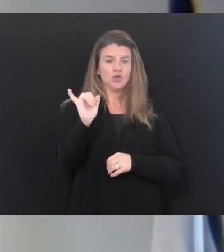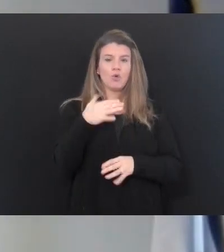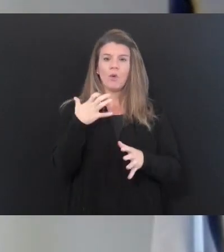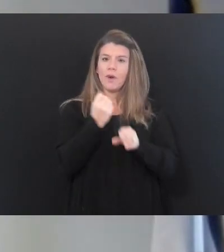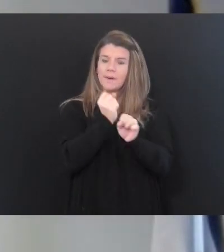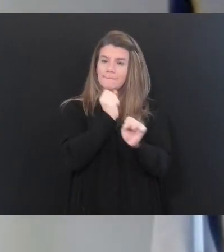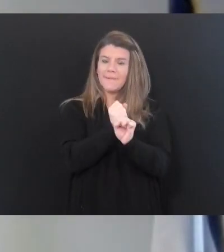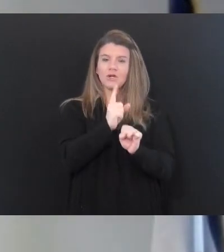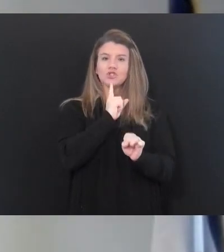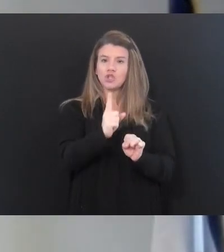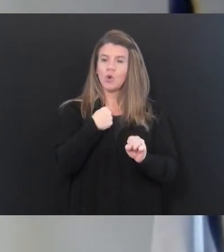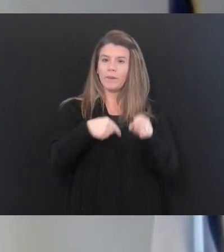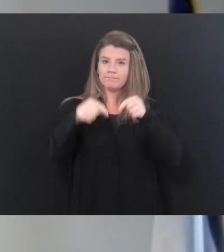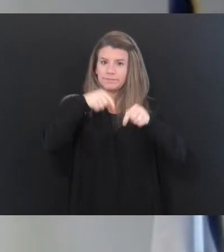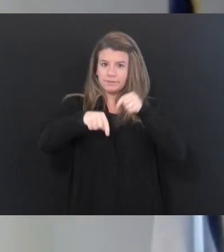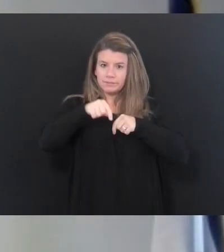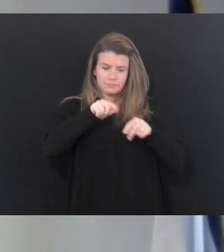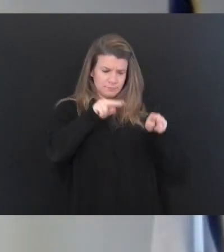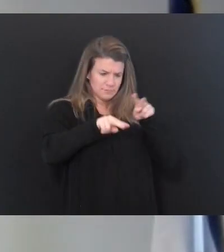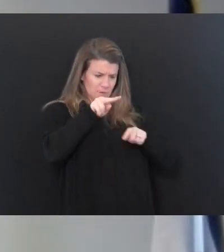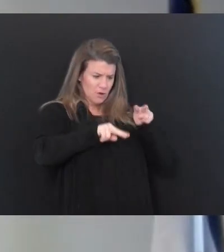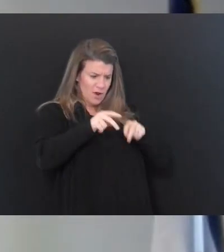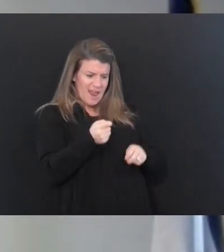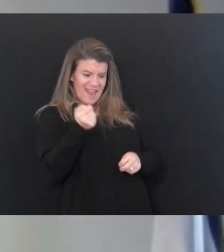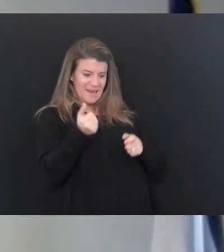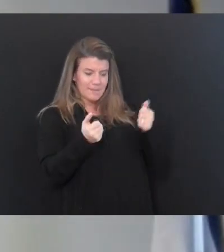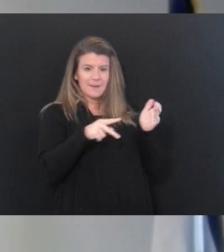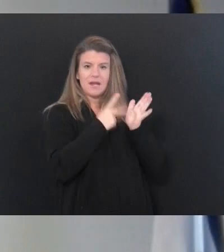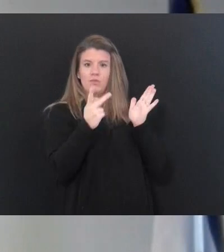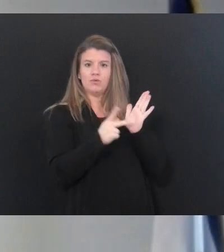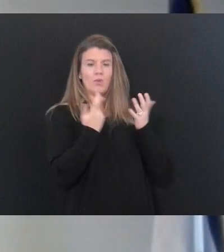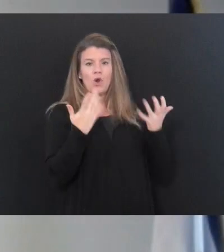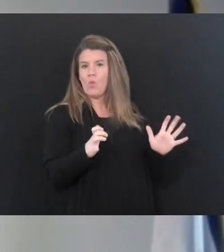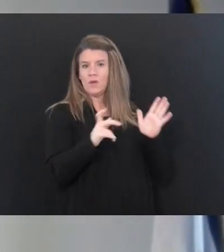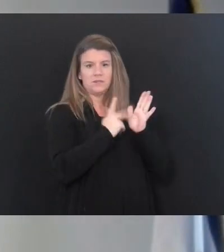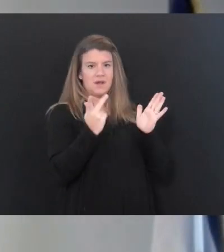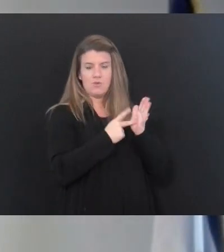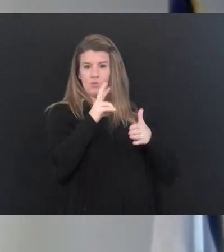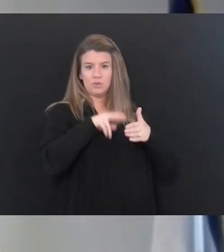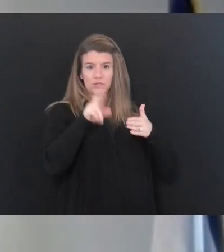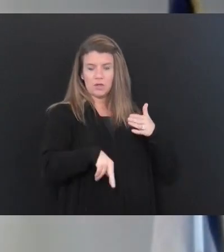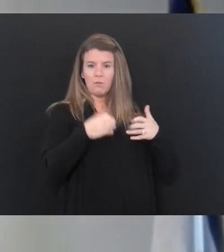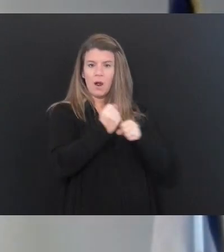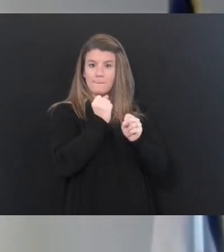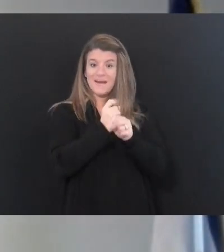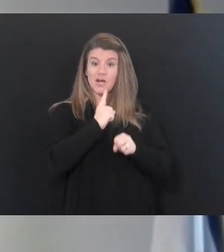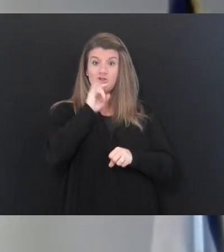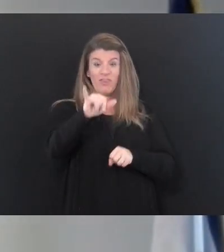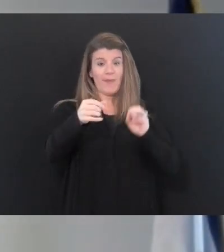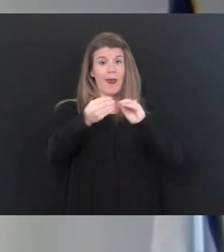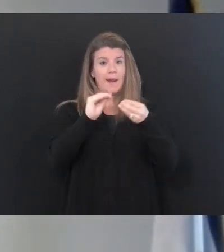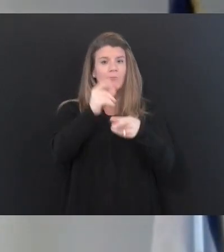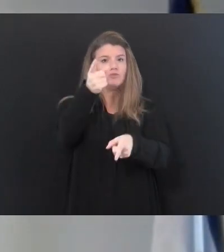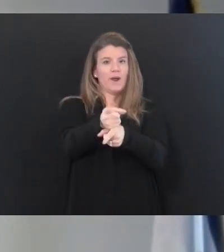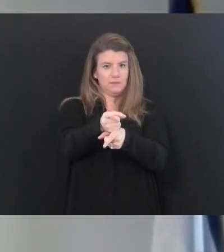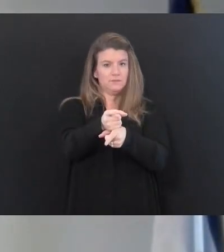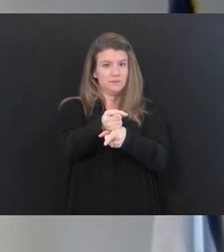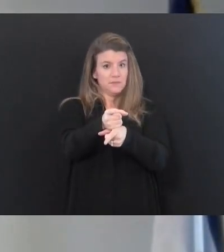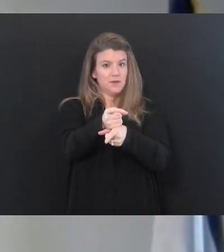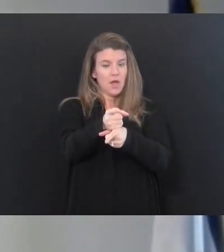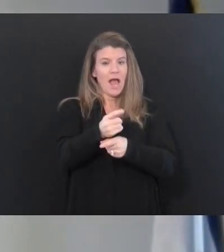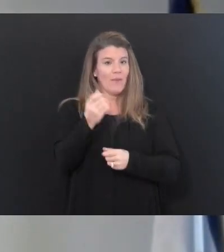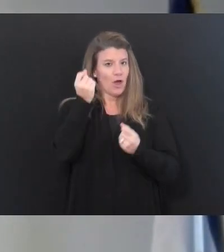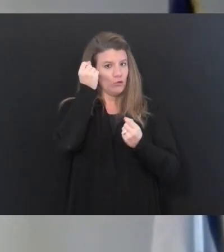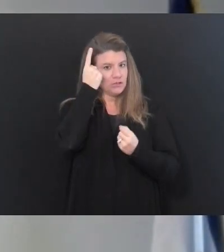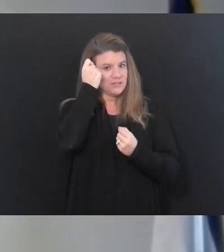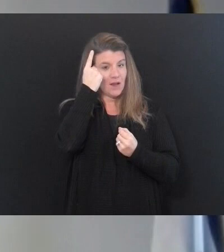went back and eliminated any duplicates there so that this is a correct count. We understand the need for